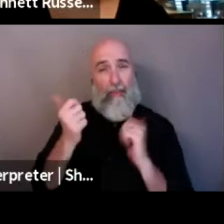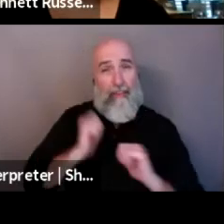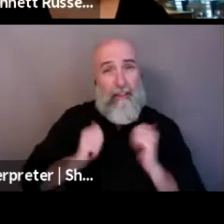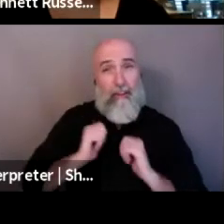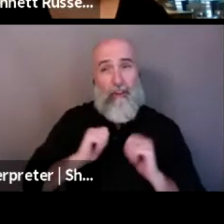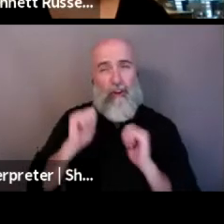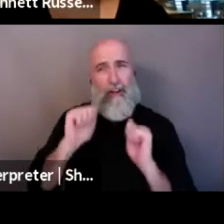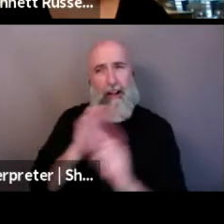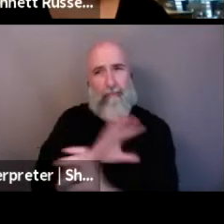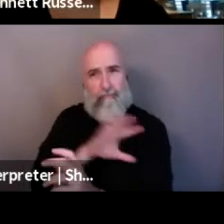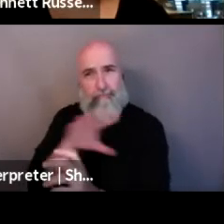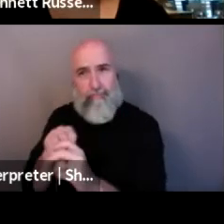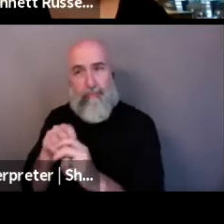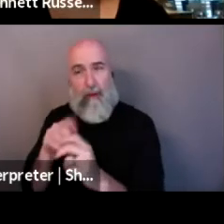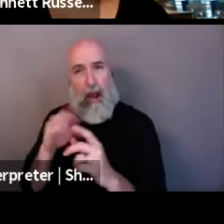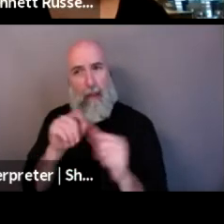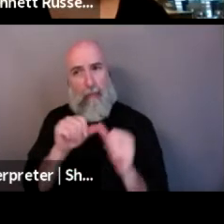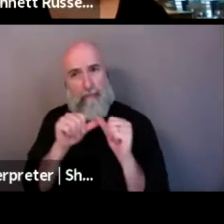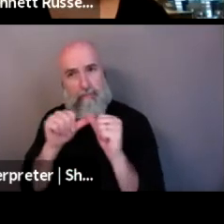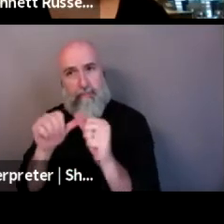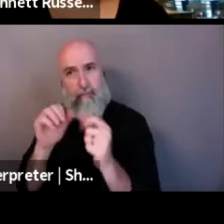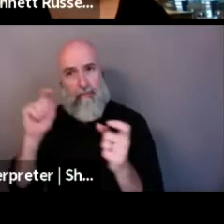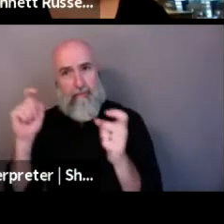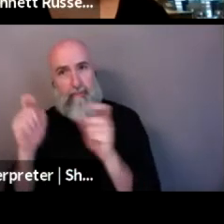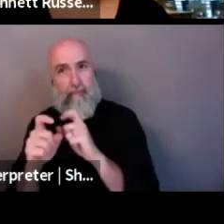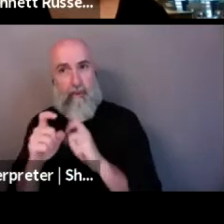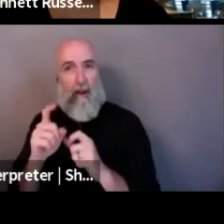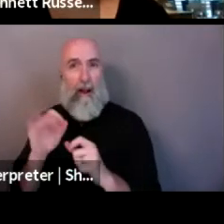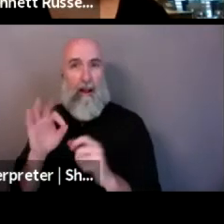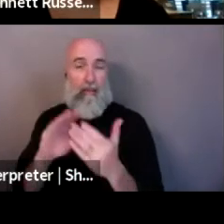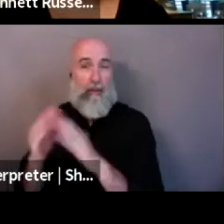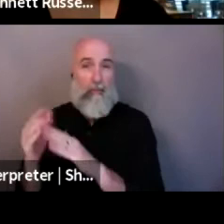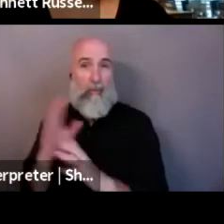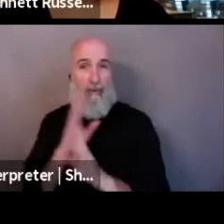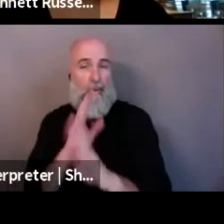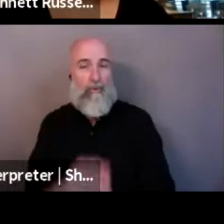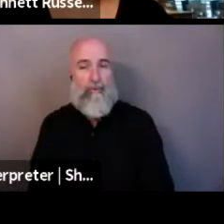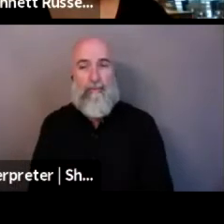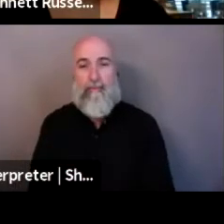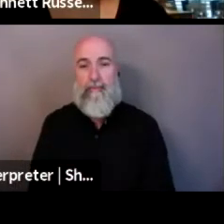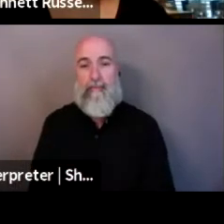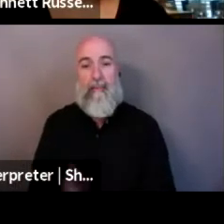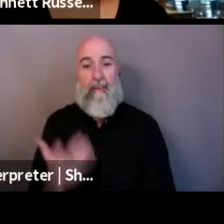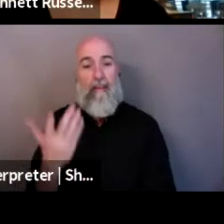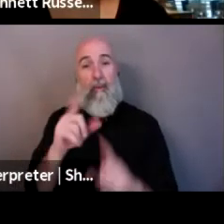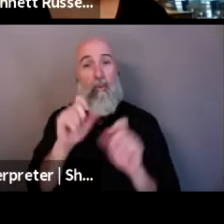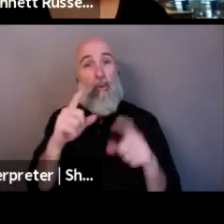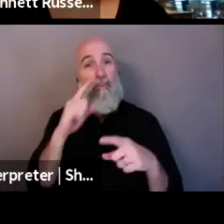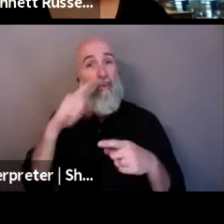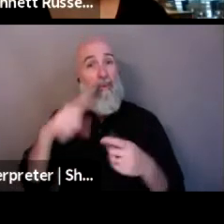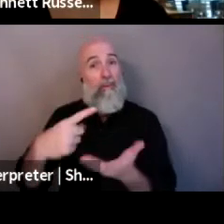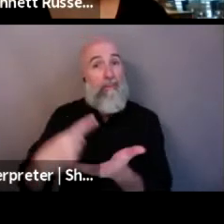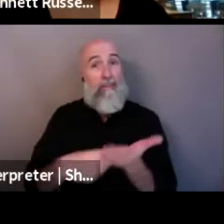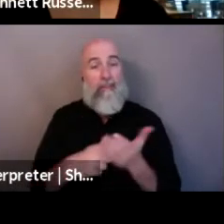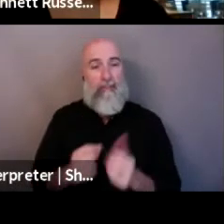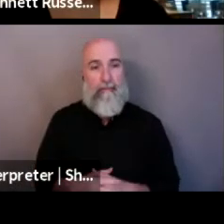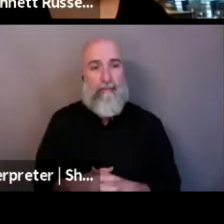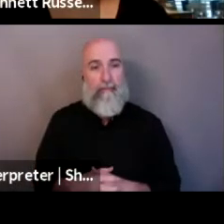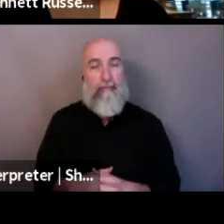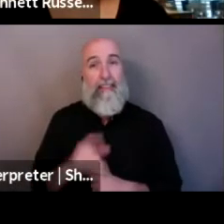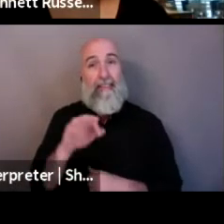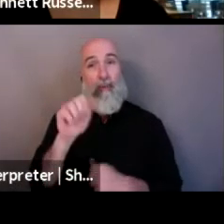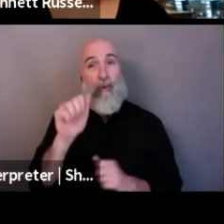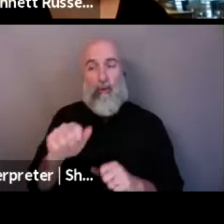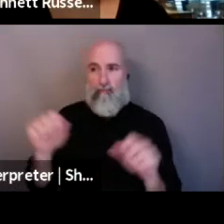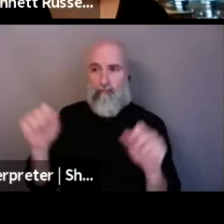and be a consistent part of community voice. The leading questions for this discussion are, if you could wave a magic wand